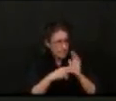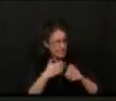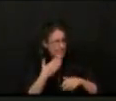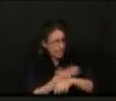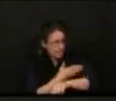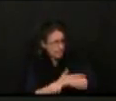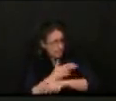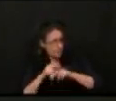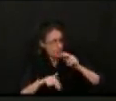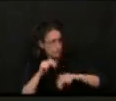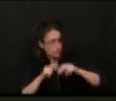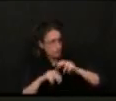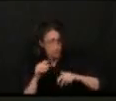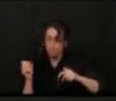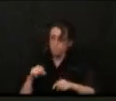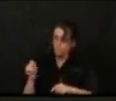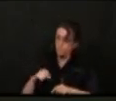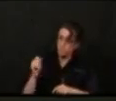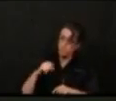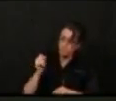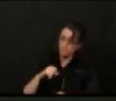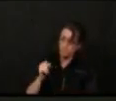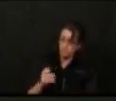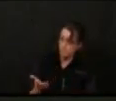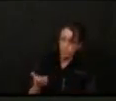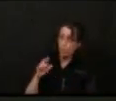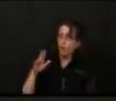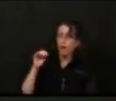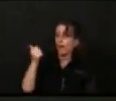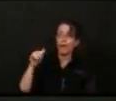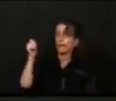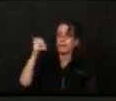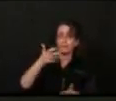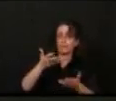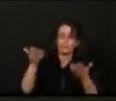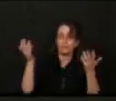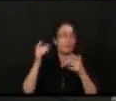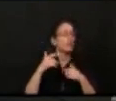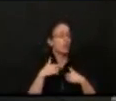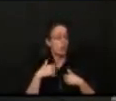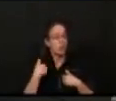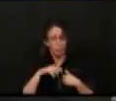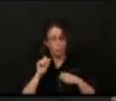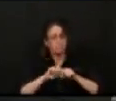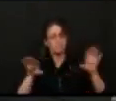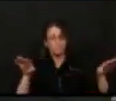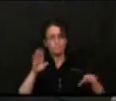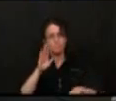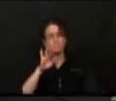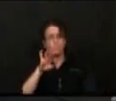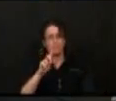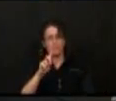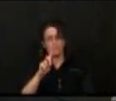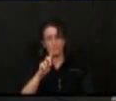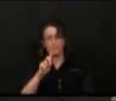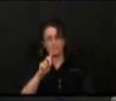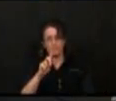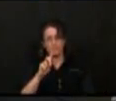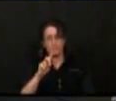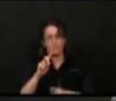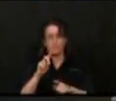Yeah, when you're going out to... Or is it just... Well, we go out to bid, and we look for a